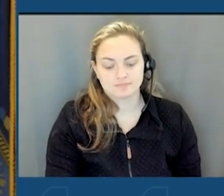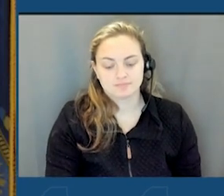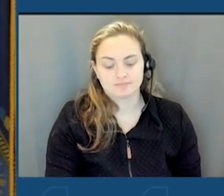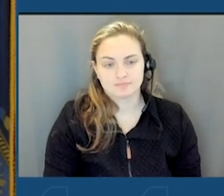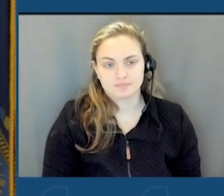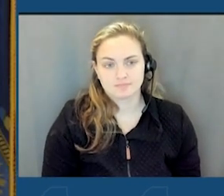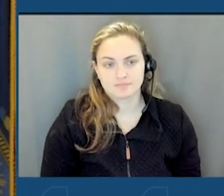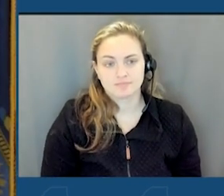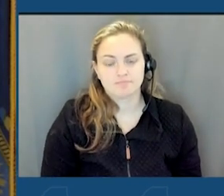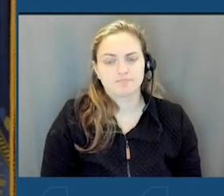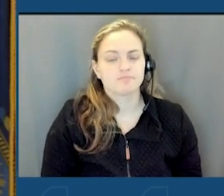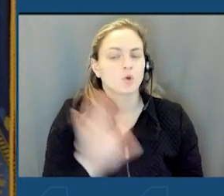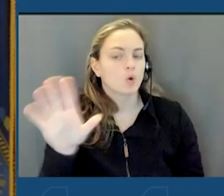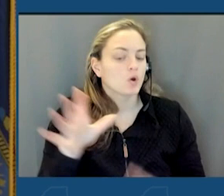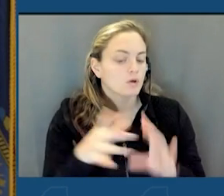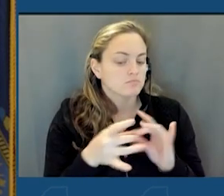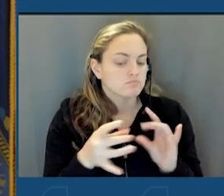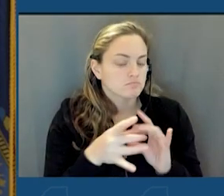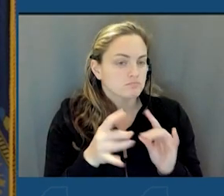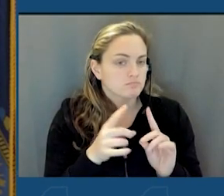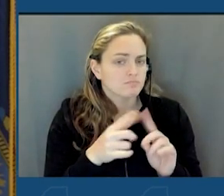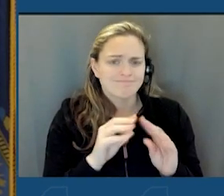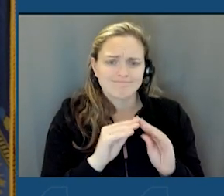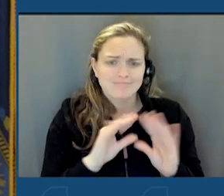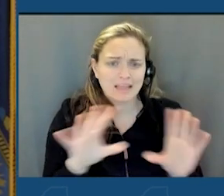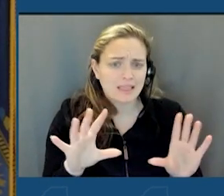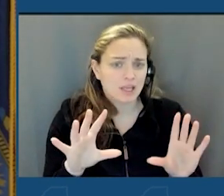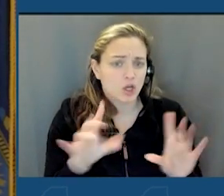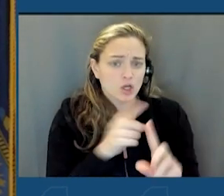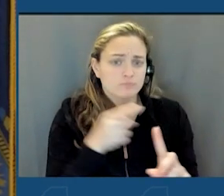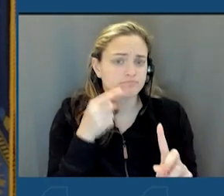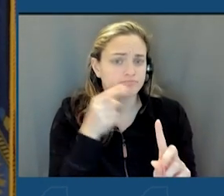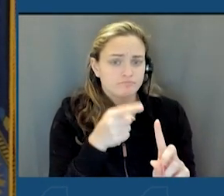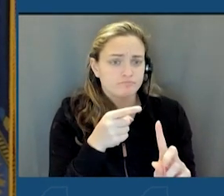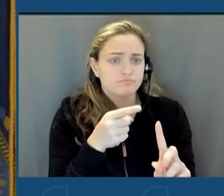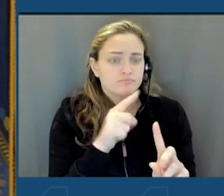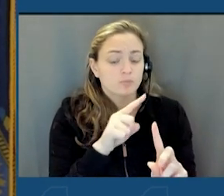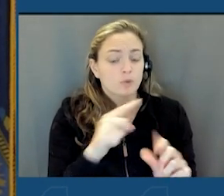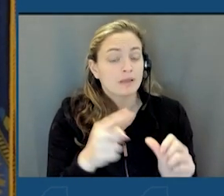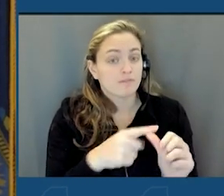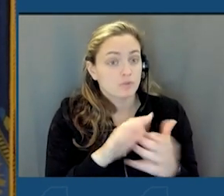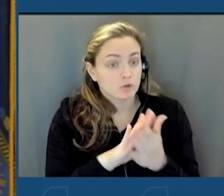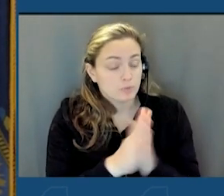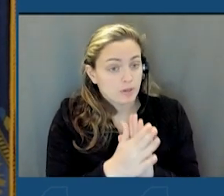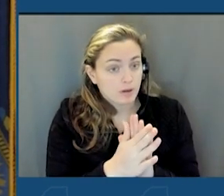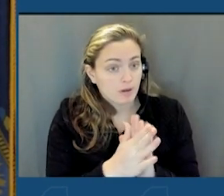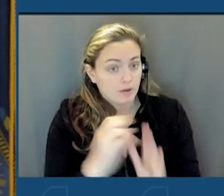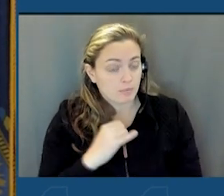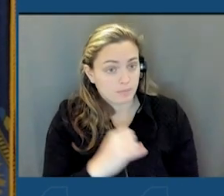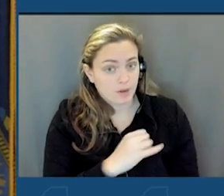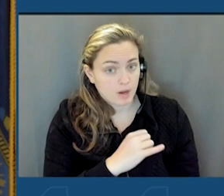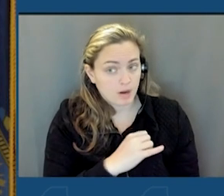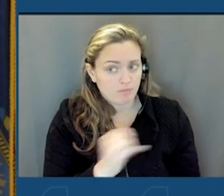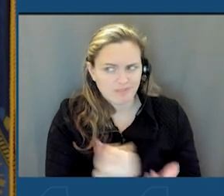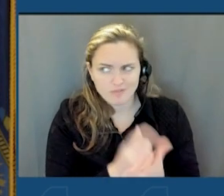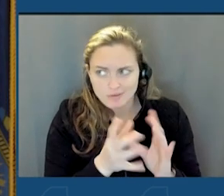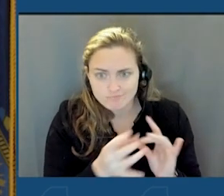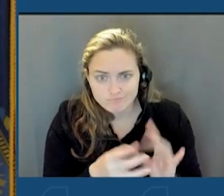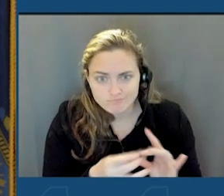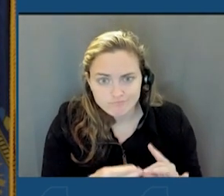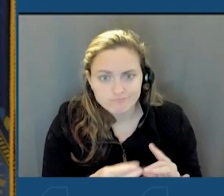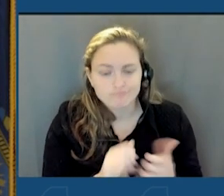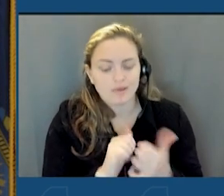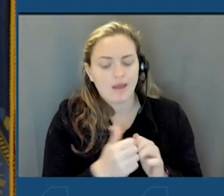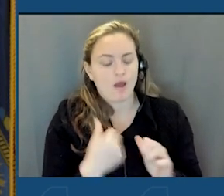Her remarks are very clear and very to the point. When I first became mayor, much of what she said is how Patchogue